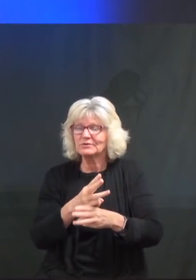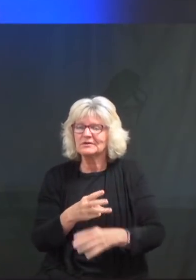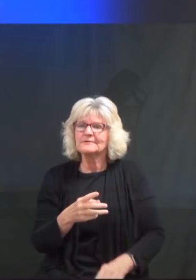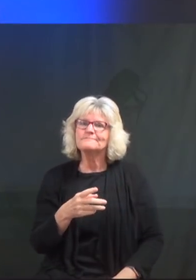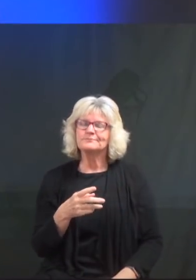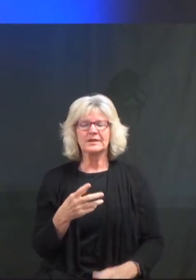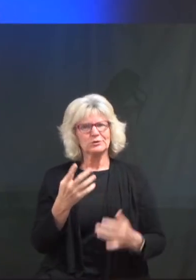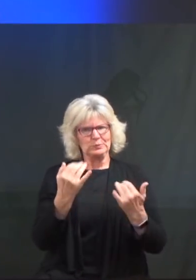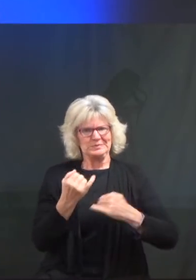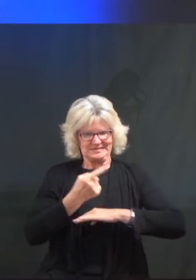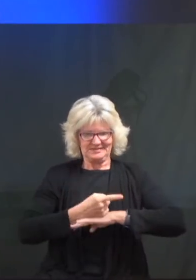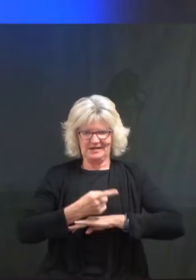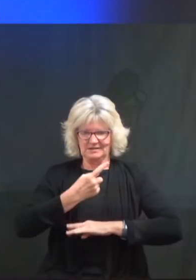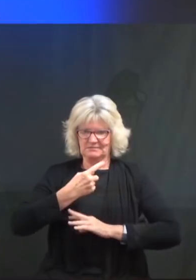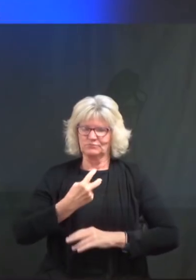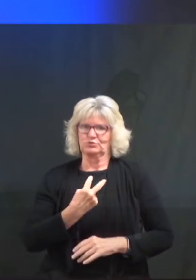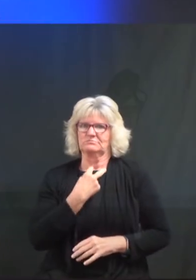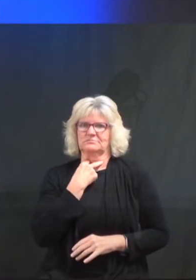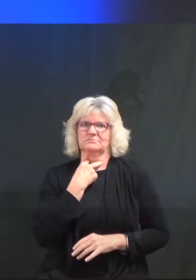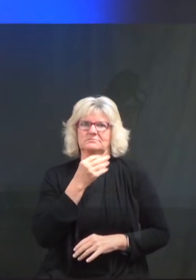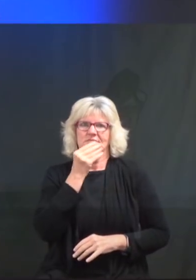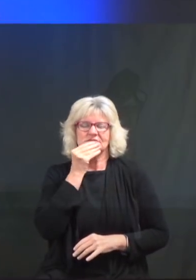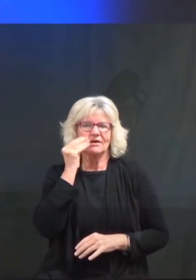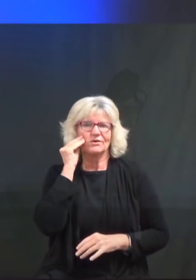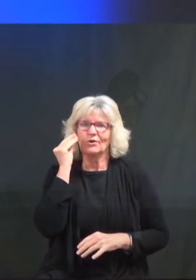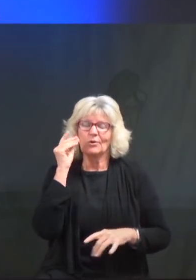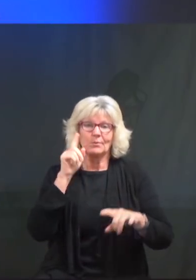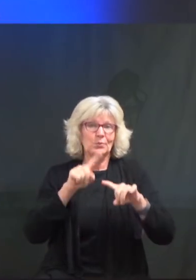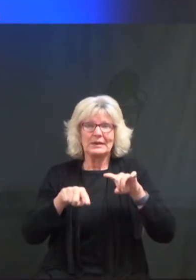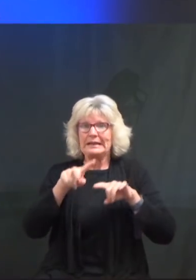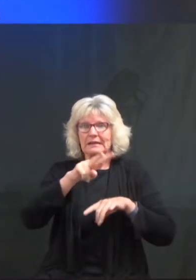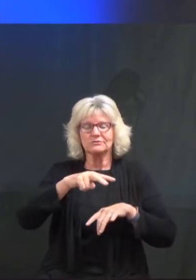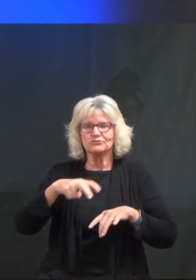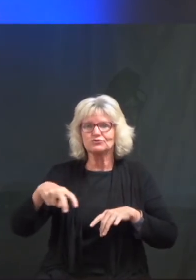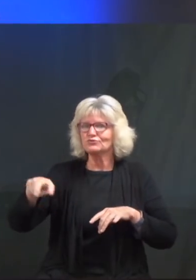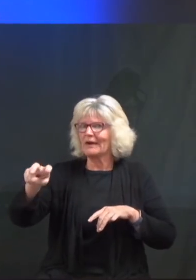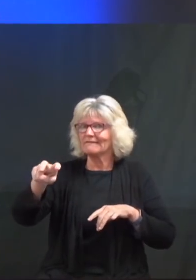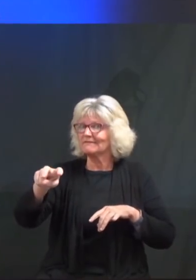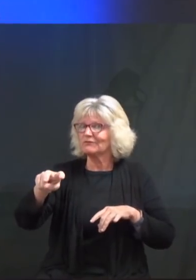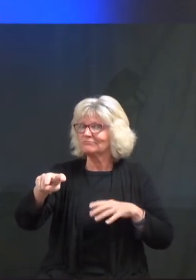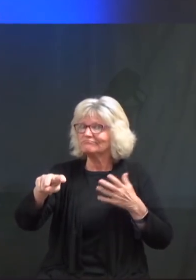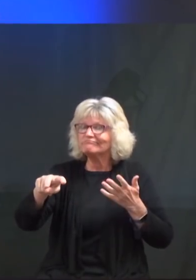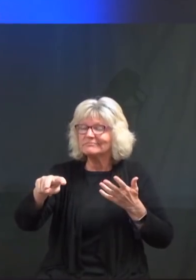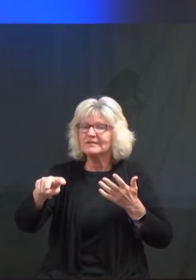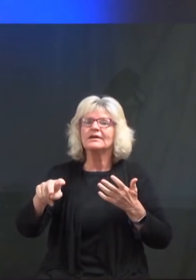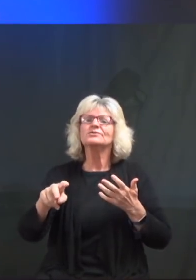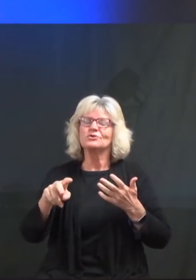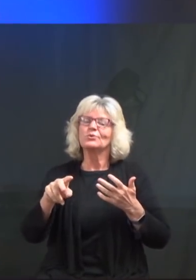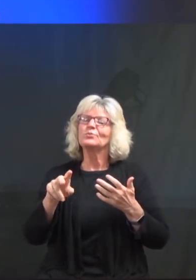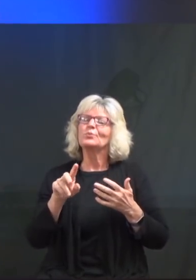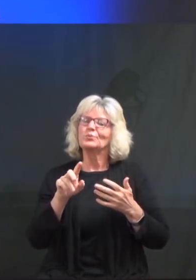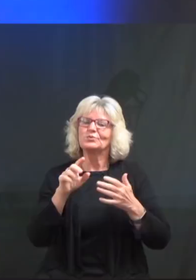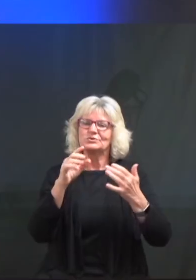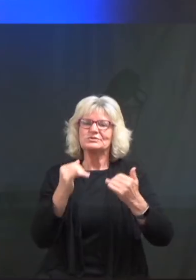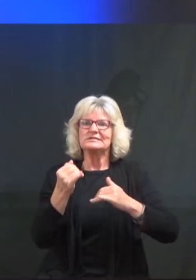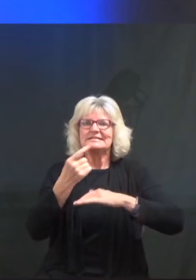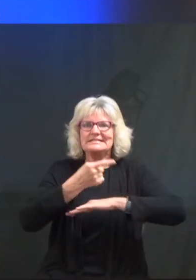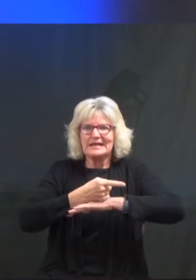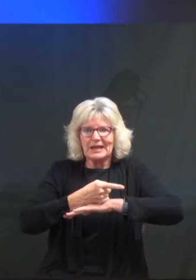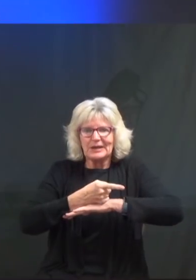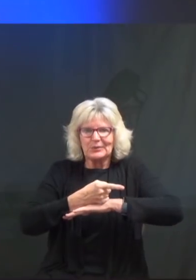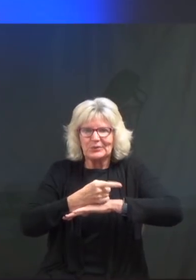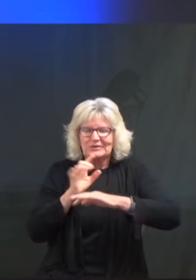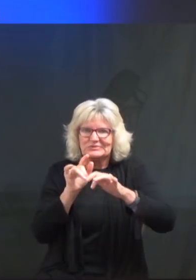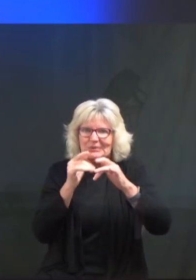would love to be able to go out and do a bunch of stuff, and so you can't travel. So let me take you on a biblical trip. We're going to go around